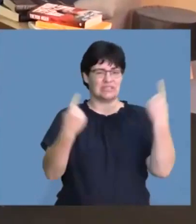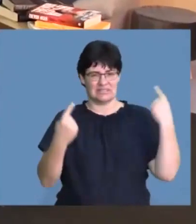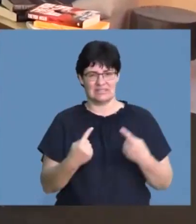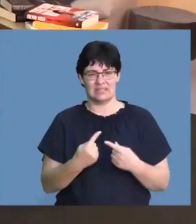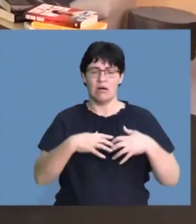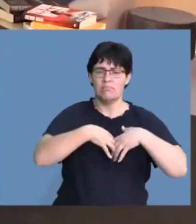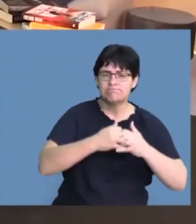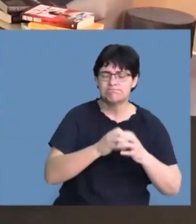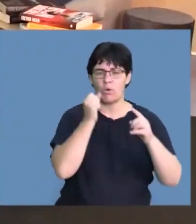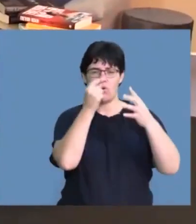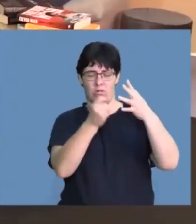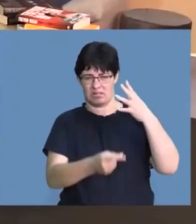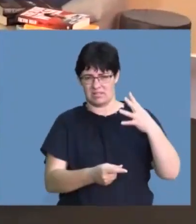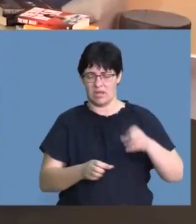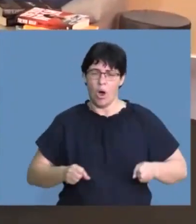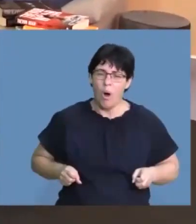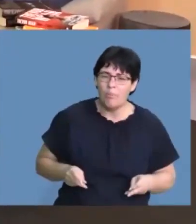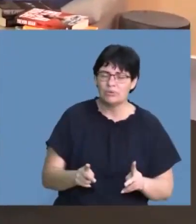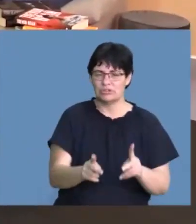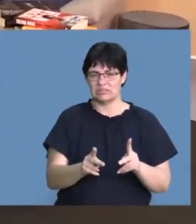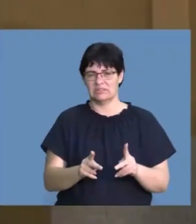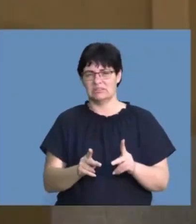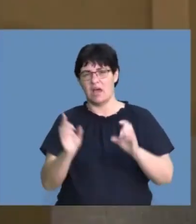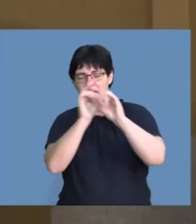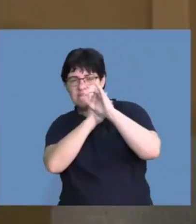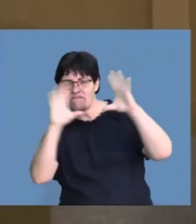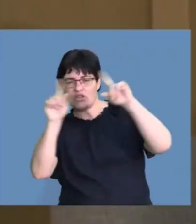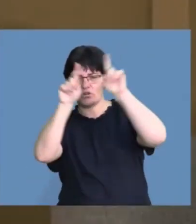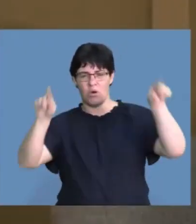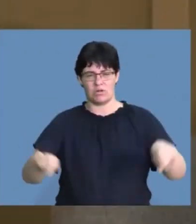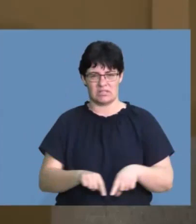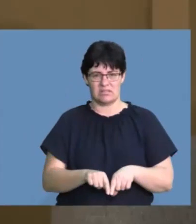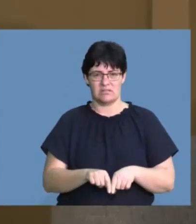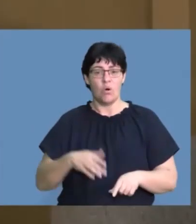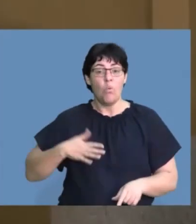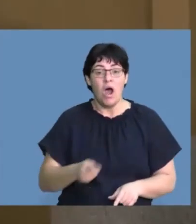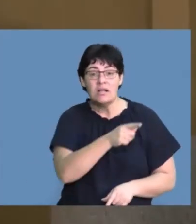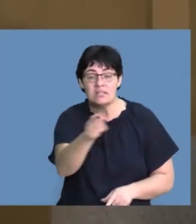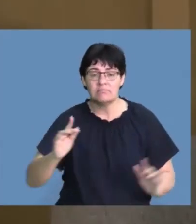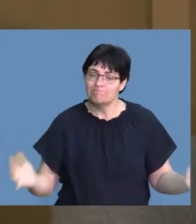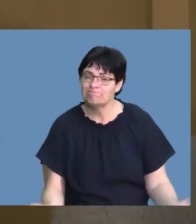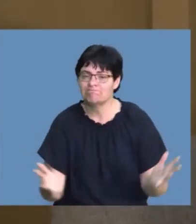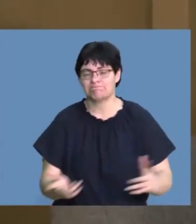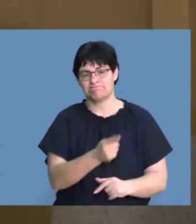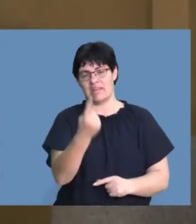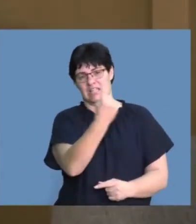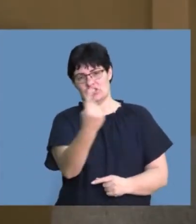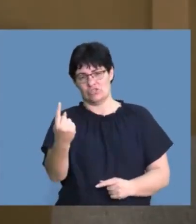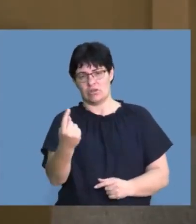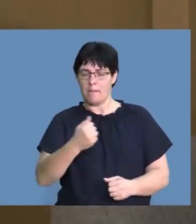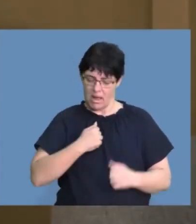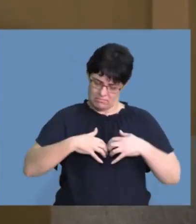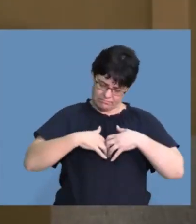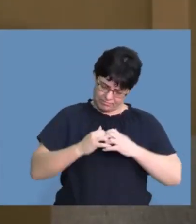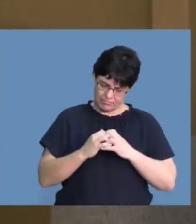goal setting opportunities and vision boards. So we want to encourage you to do your